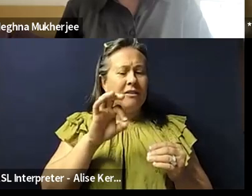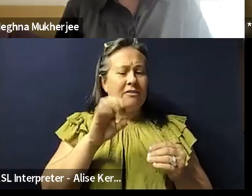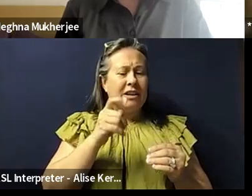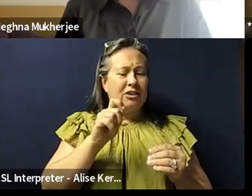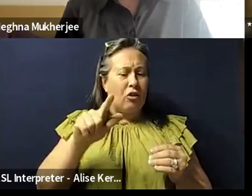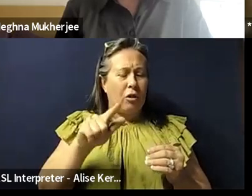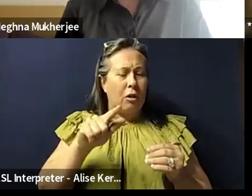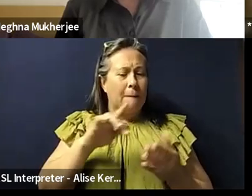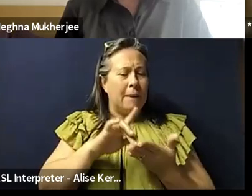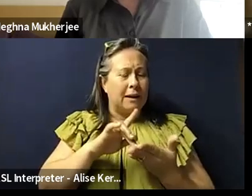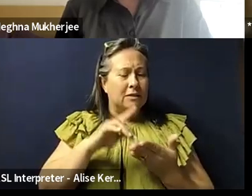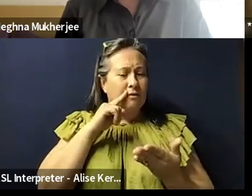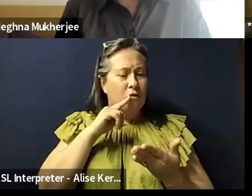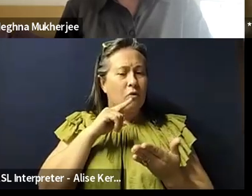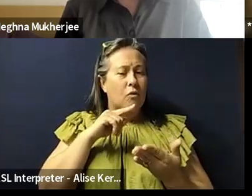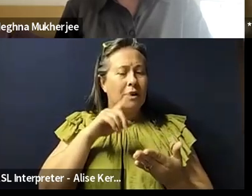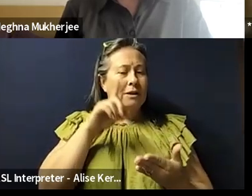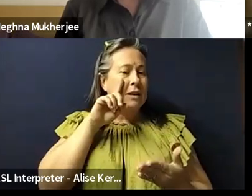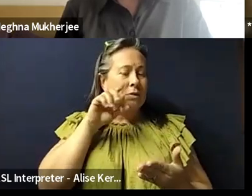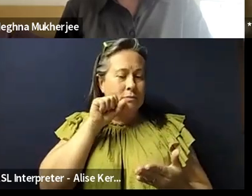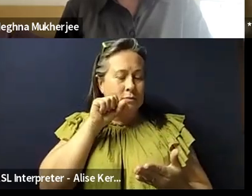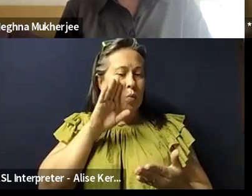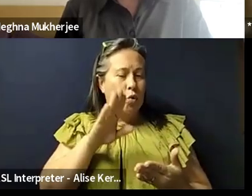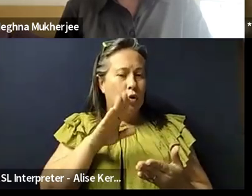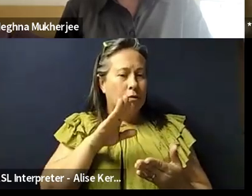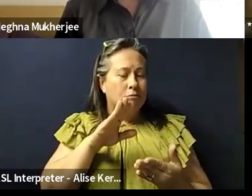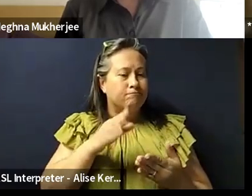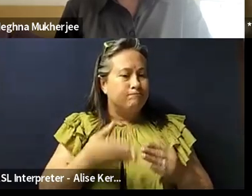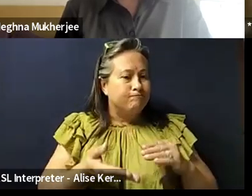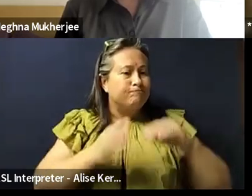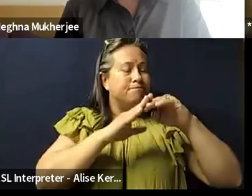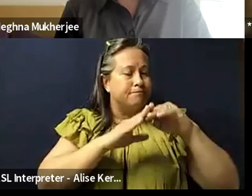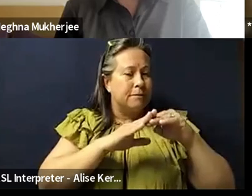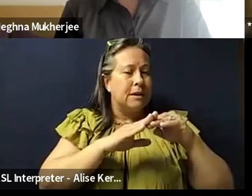syndrome that would accelerate new neural development prenatally.